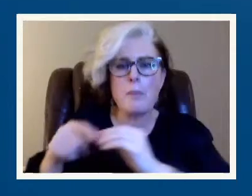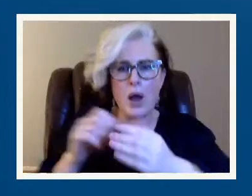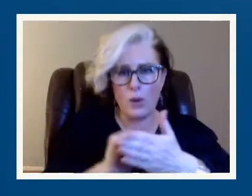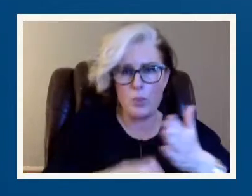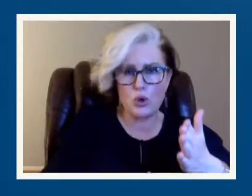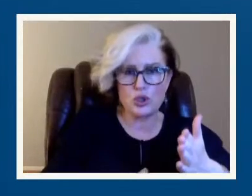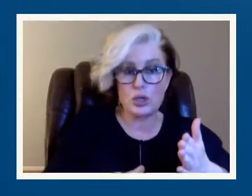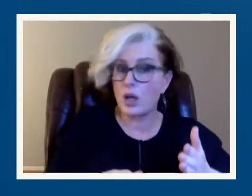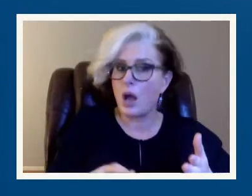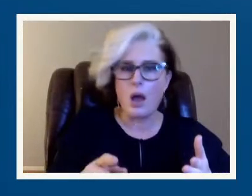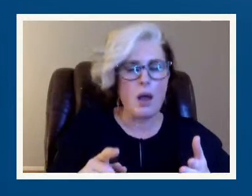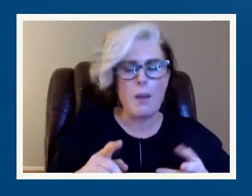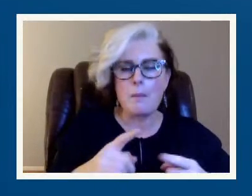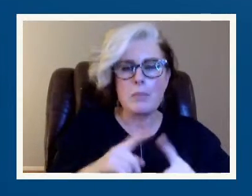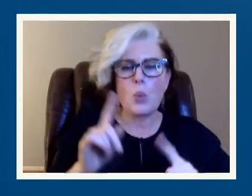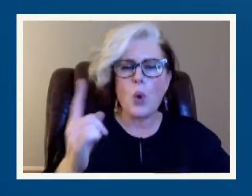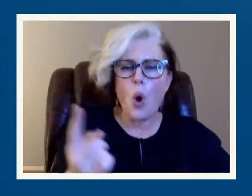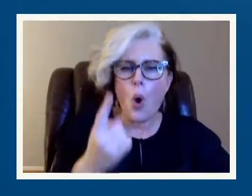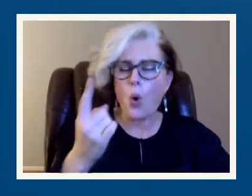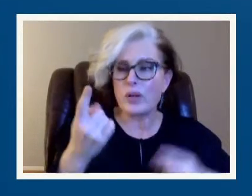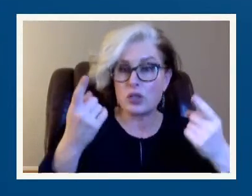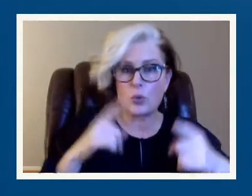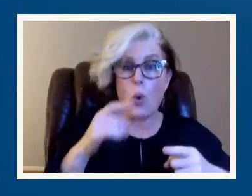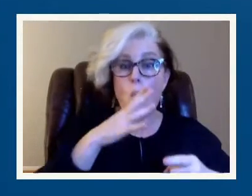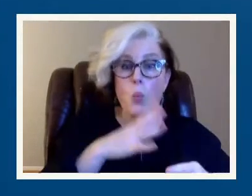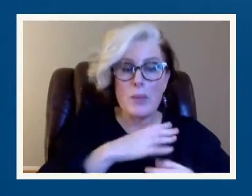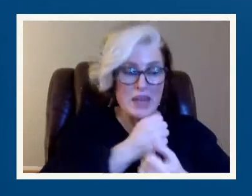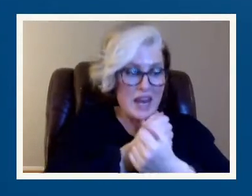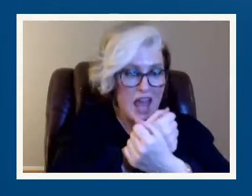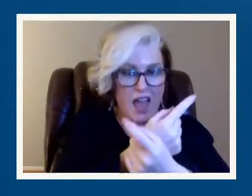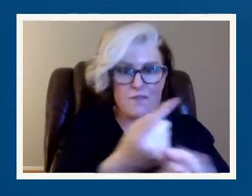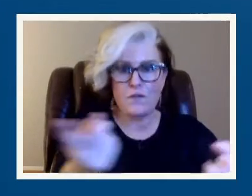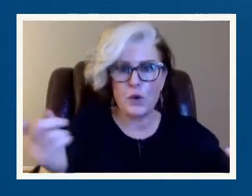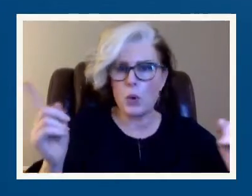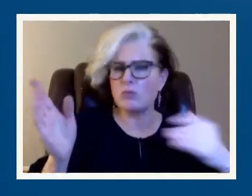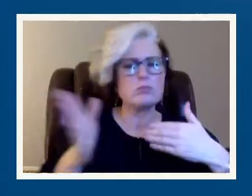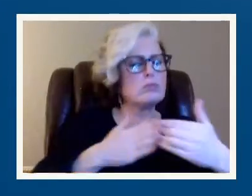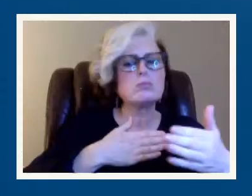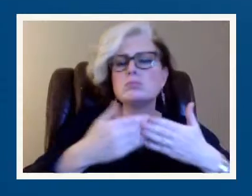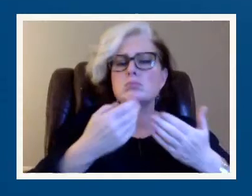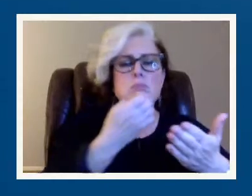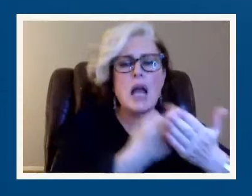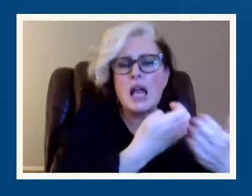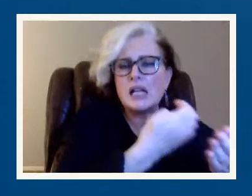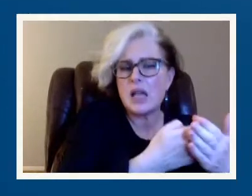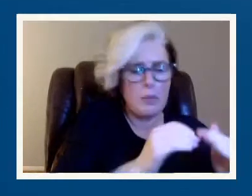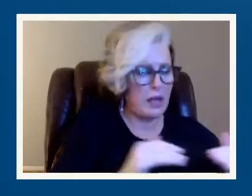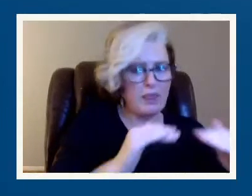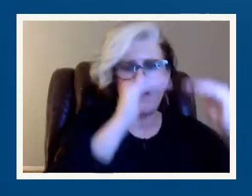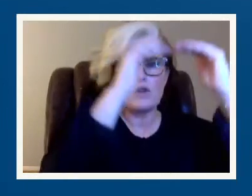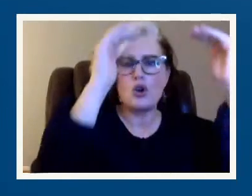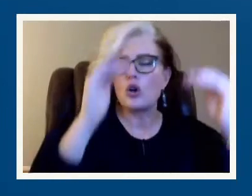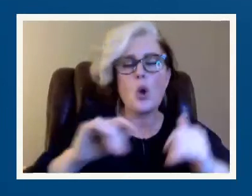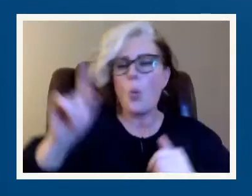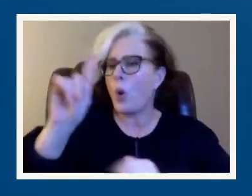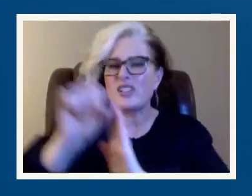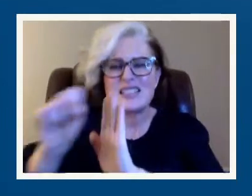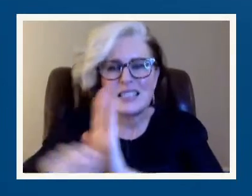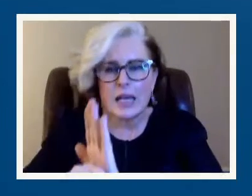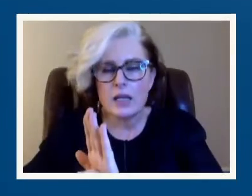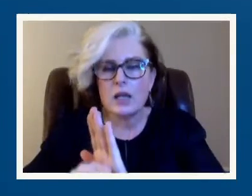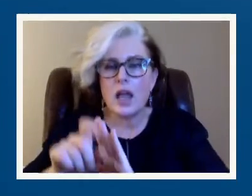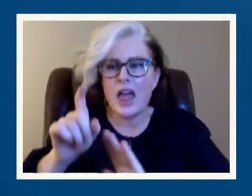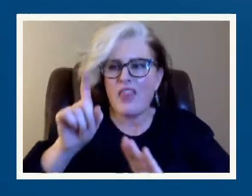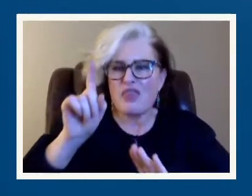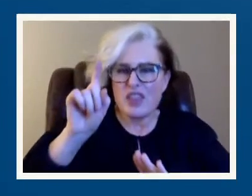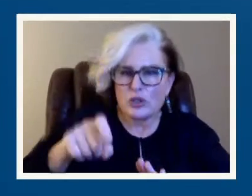But we should all agree that women everywhere, whatever their economic station, whatever states they live in, should be able to control